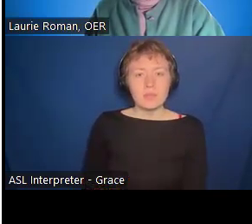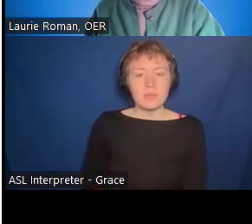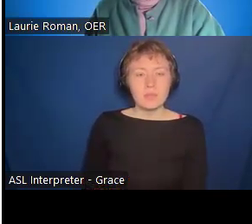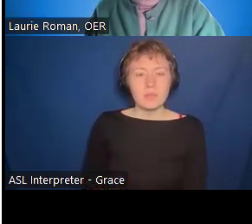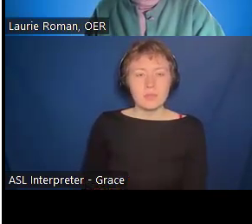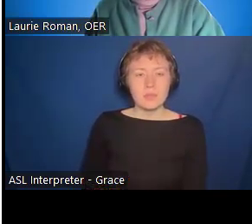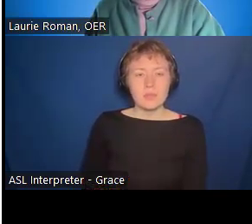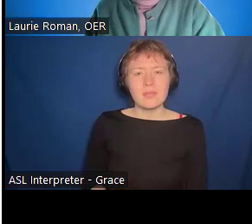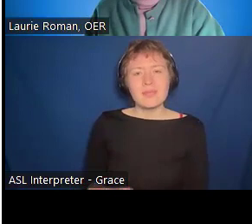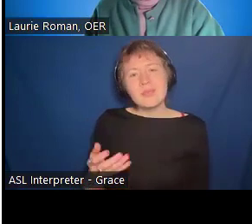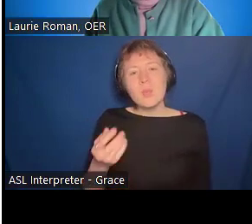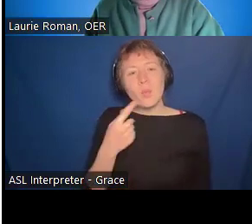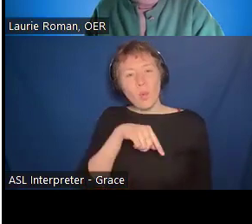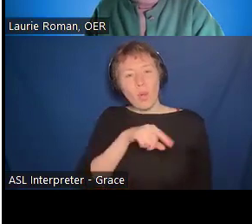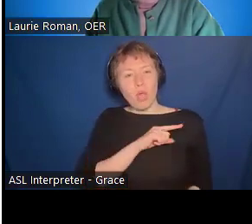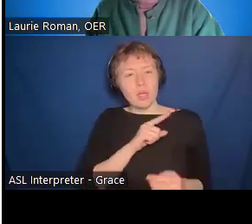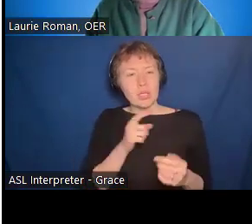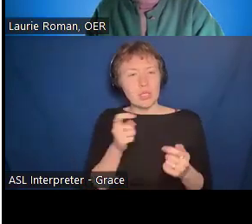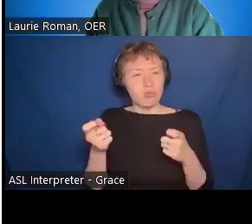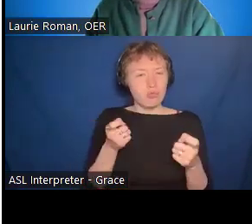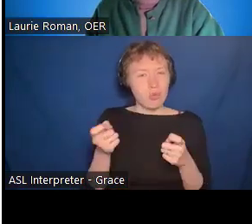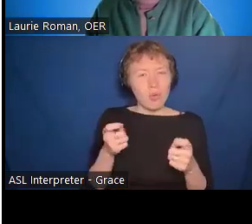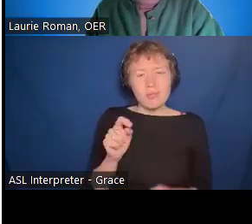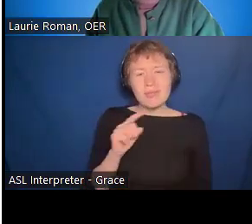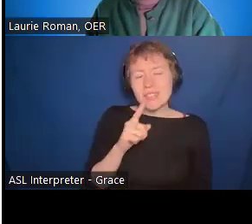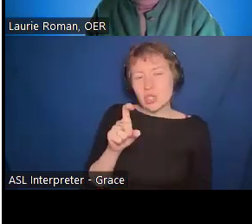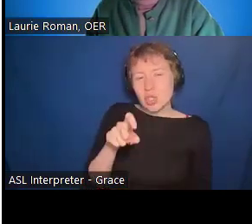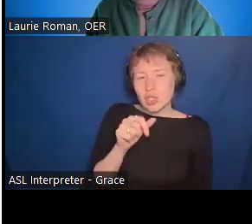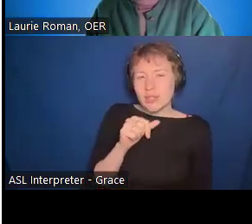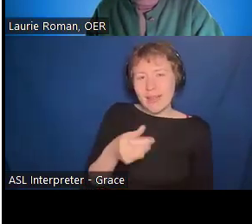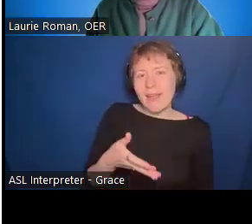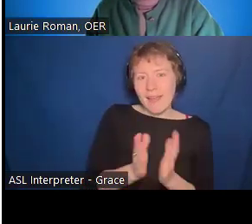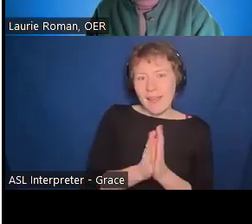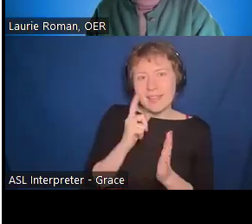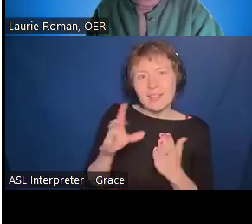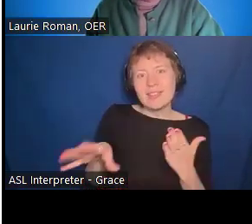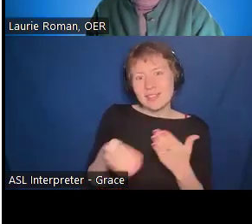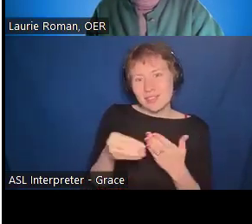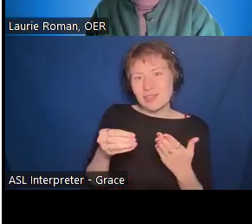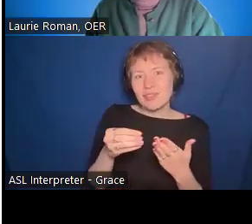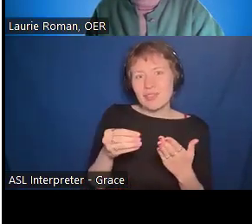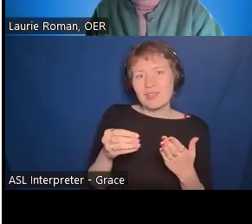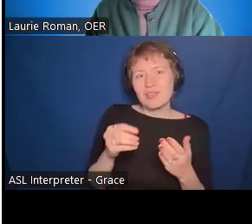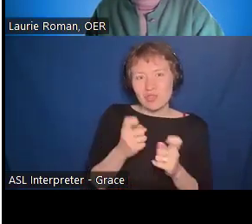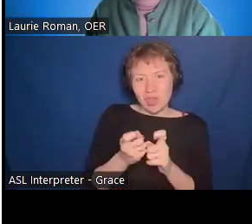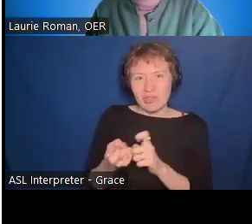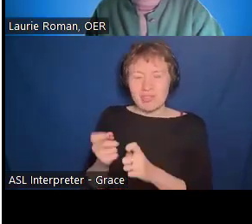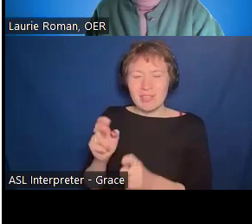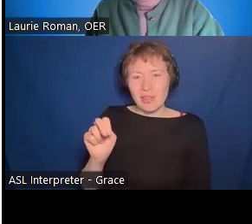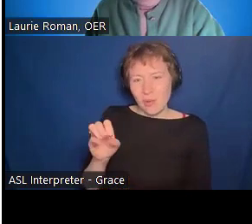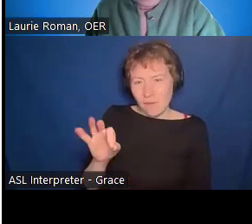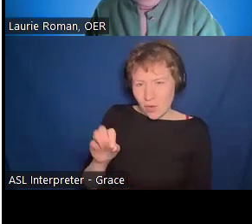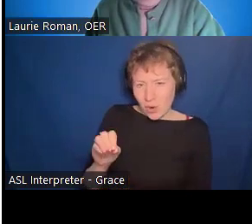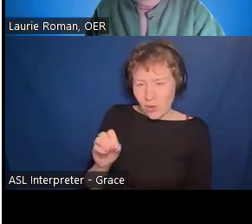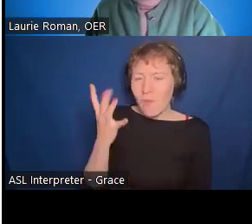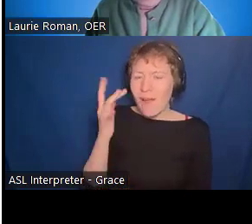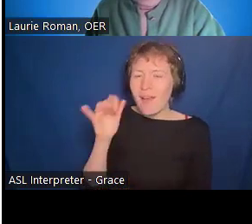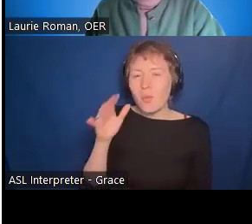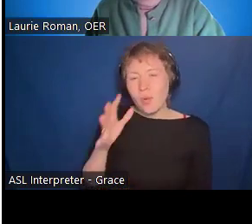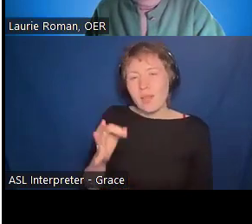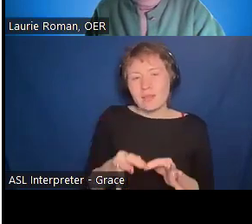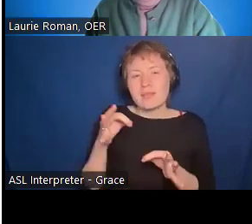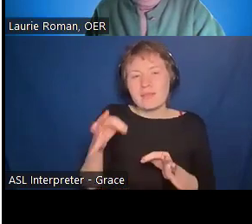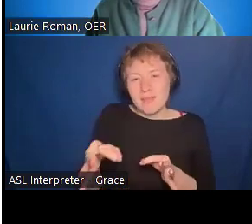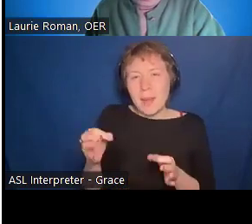quality control, you really should not be asking for additional changes to the NOFO because it will delay publication.